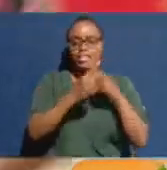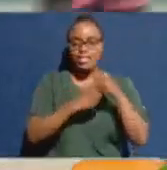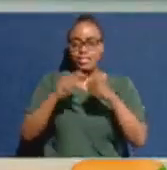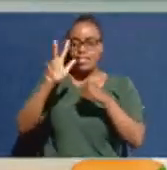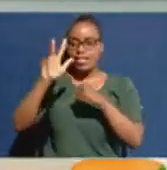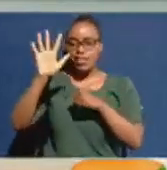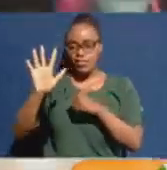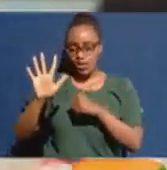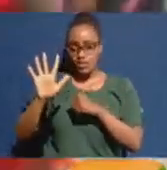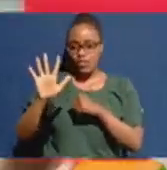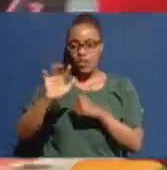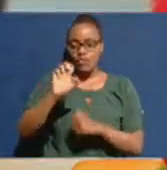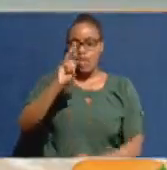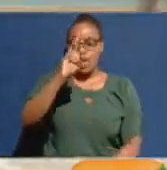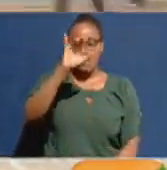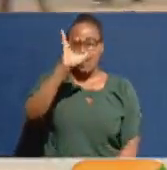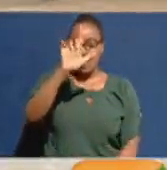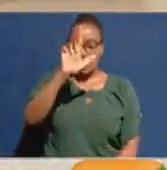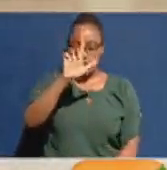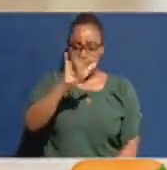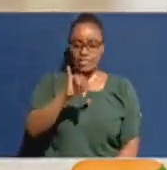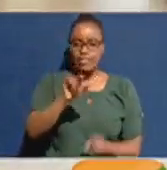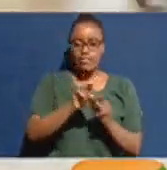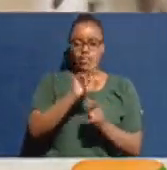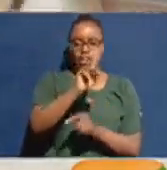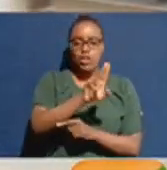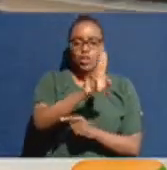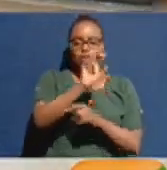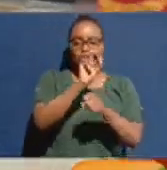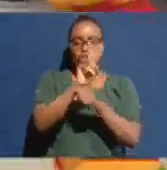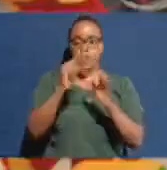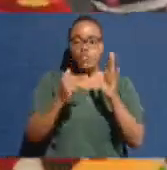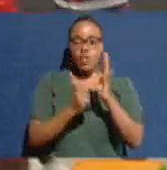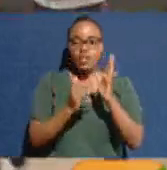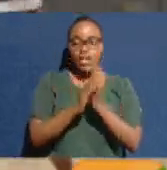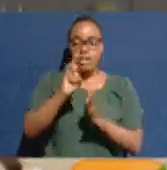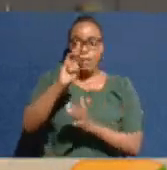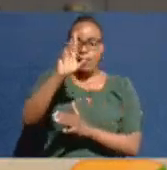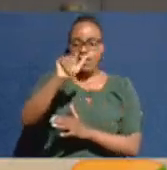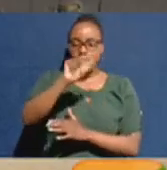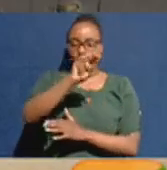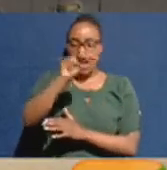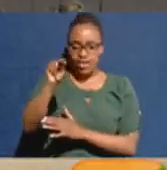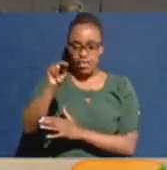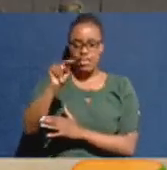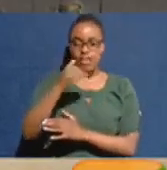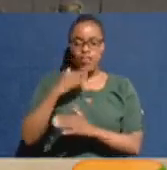Emily Givoci led the scoring for K.U. with 12 points as Miriam Ingasia